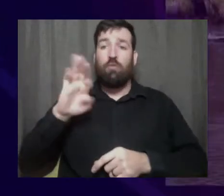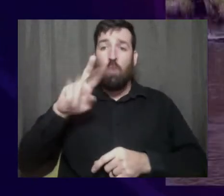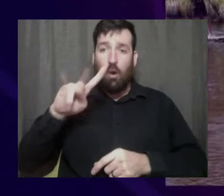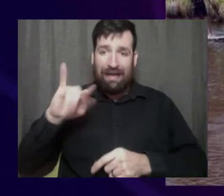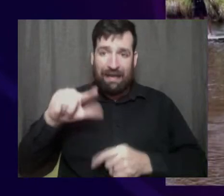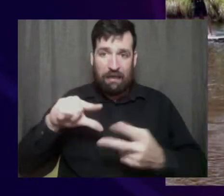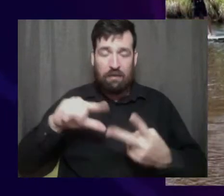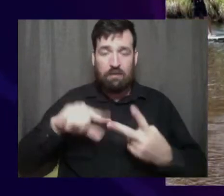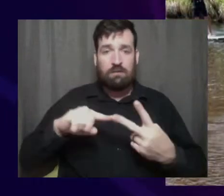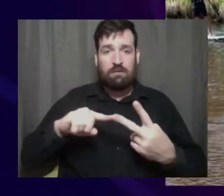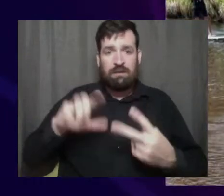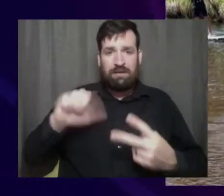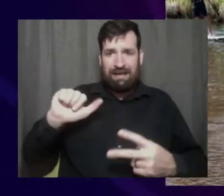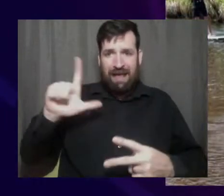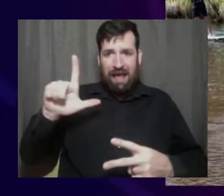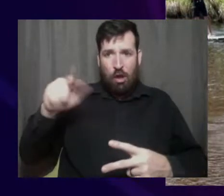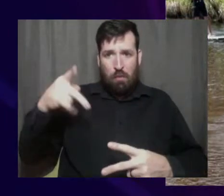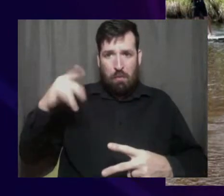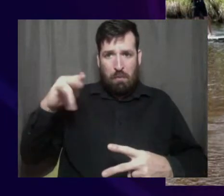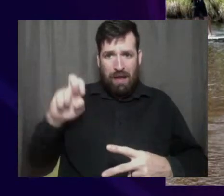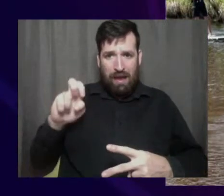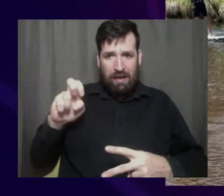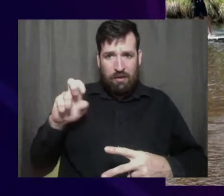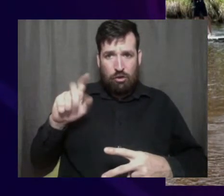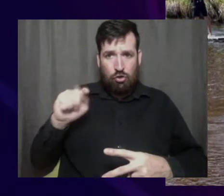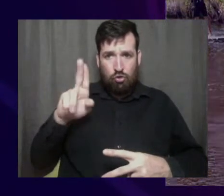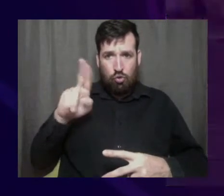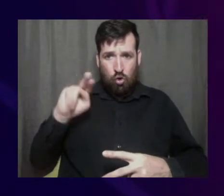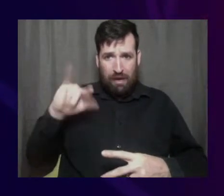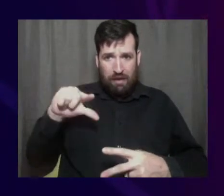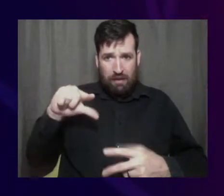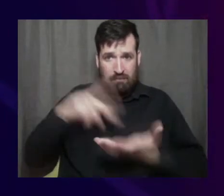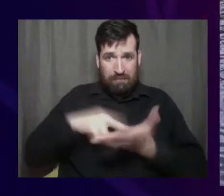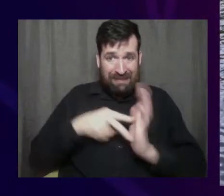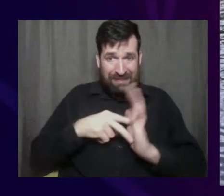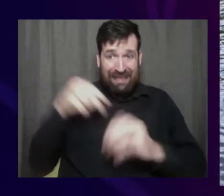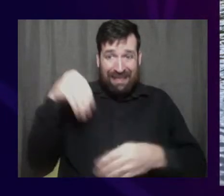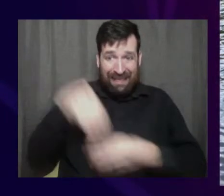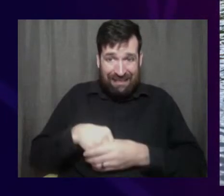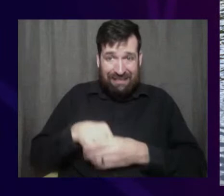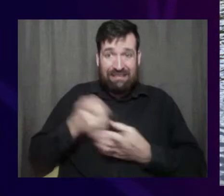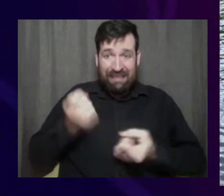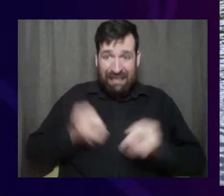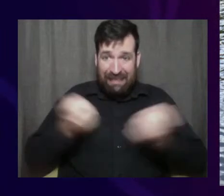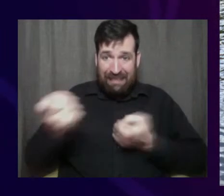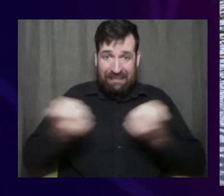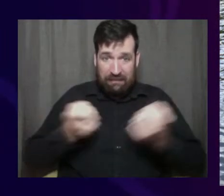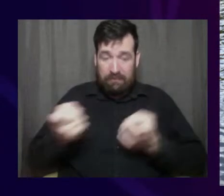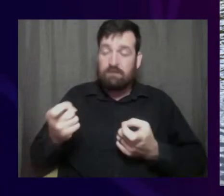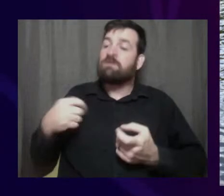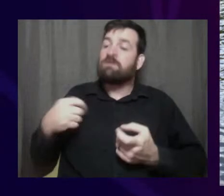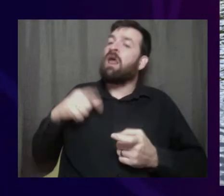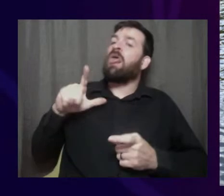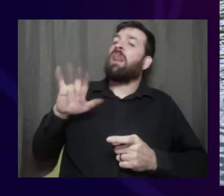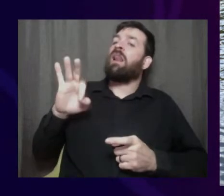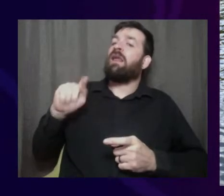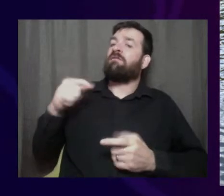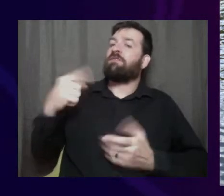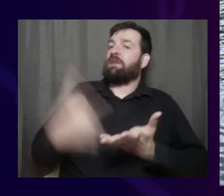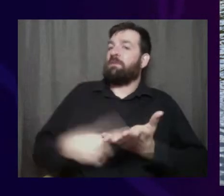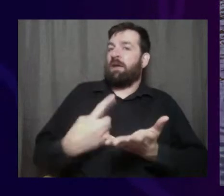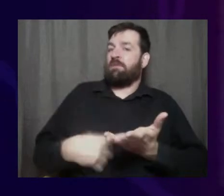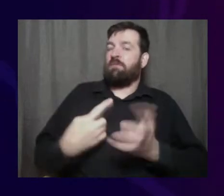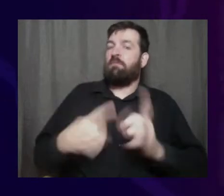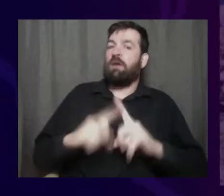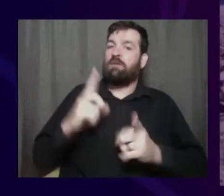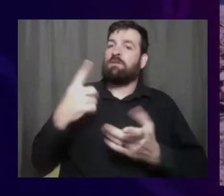climb the mountain in your skis? Yeah. So you don't take the lift up. You literally put on skis and then decide you're going to climb a mountain? I take the lift some of the times, but some of the times it's